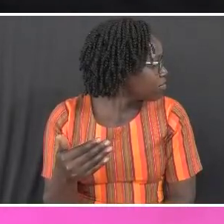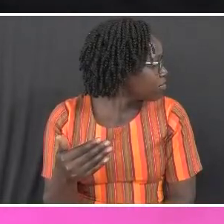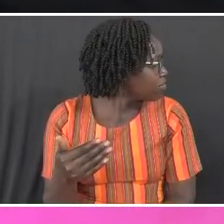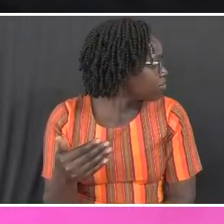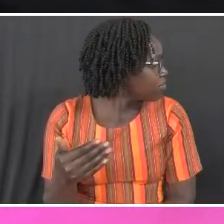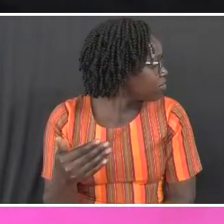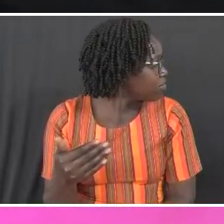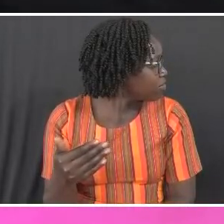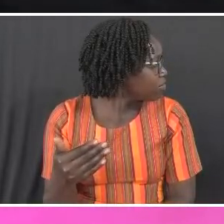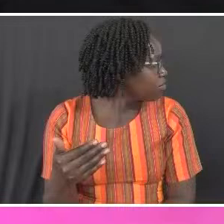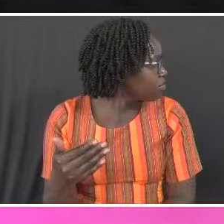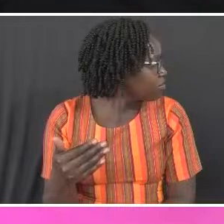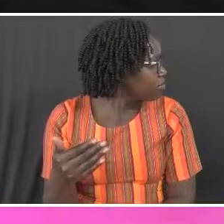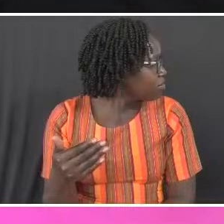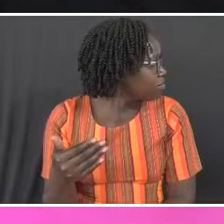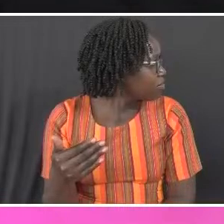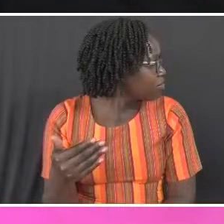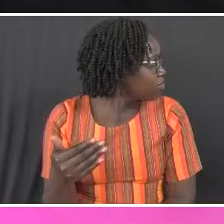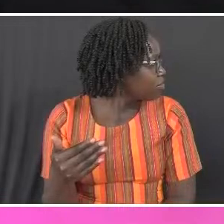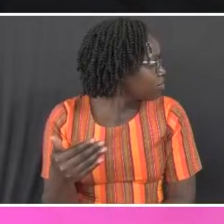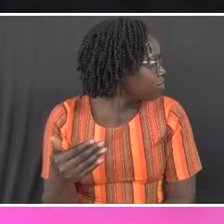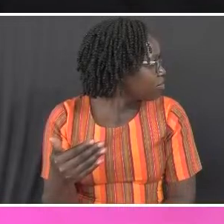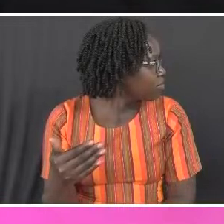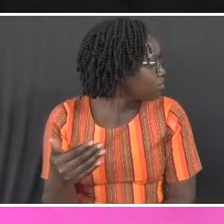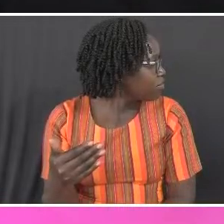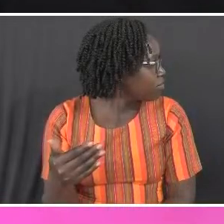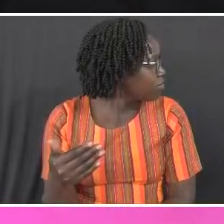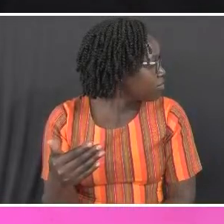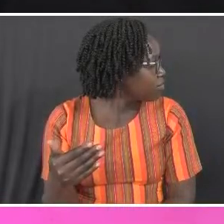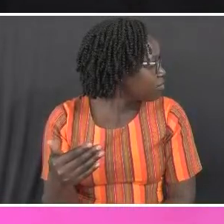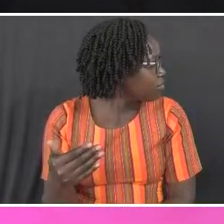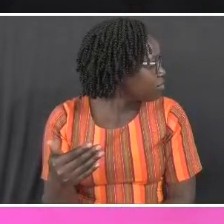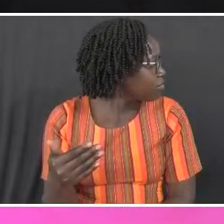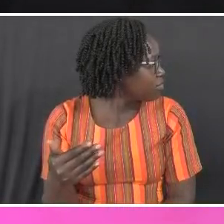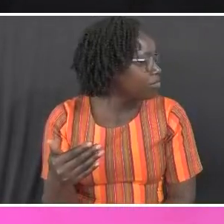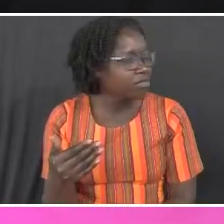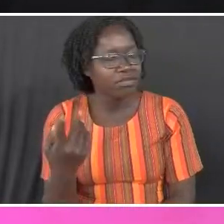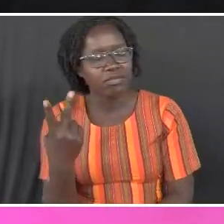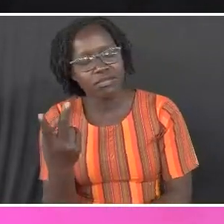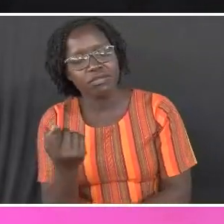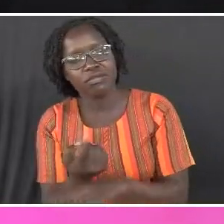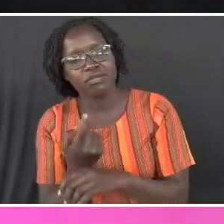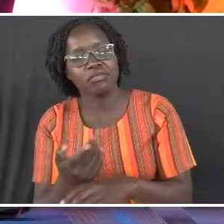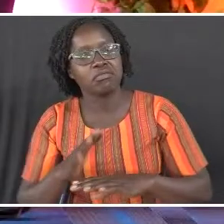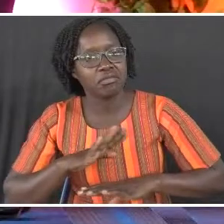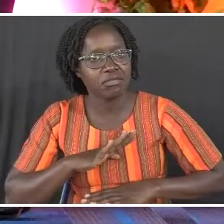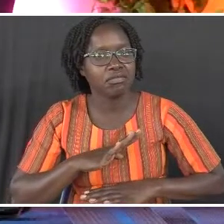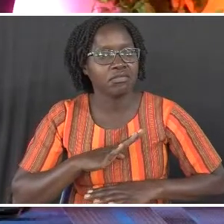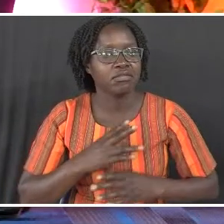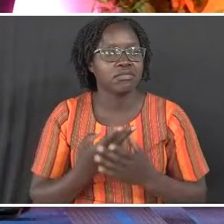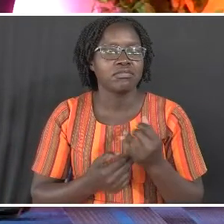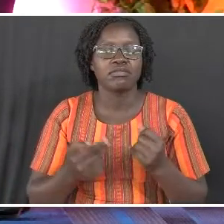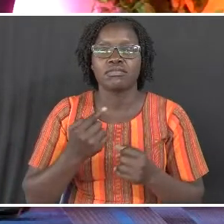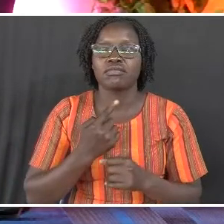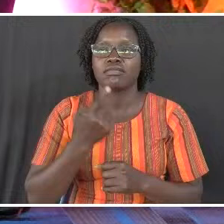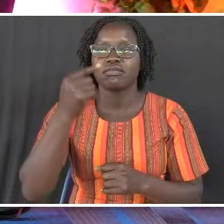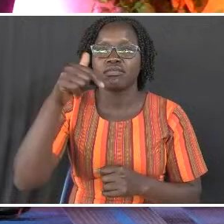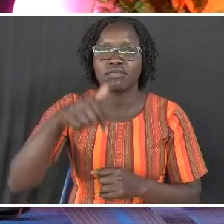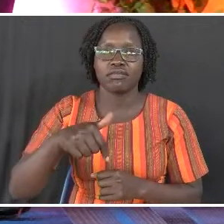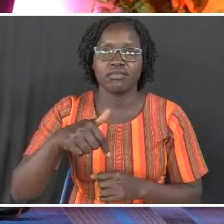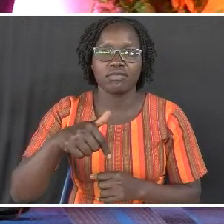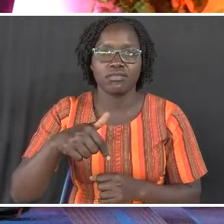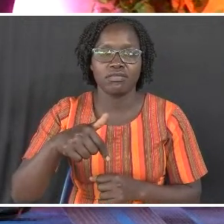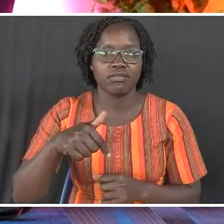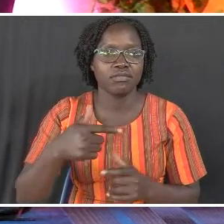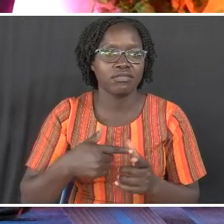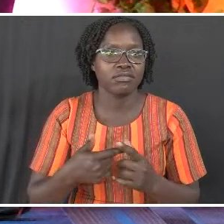a circular motion. Yeah, for at least 2 minutes. 2 minutes is enough for both the upper and the lower jaw. And